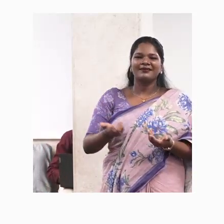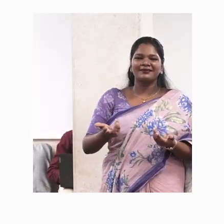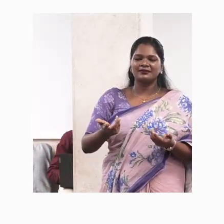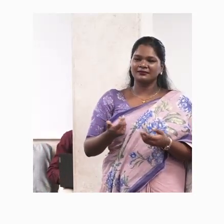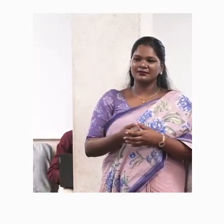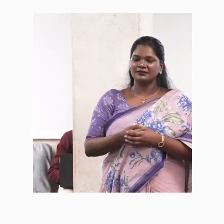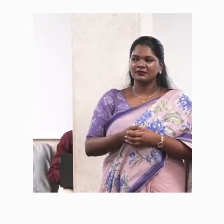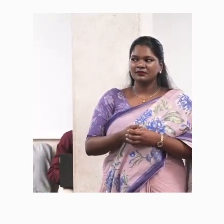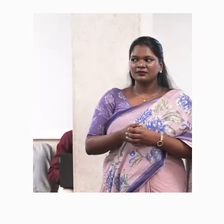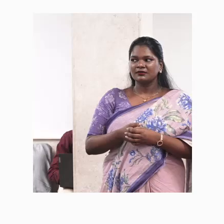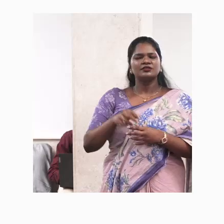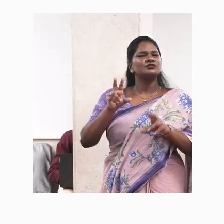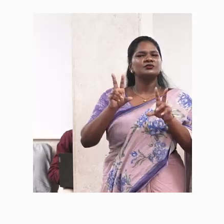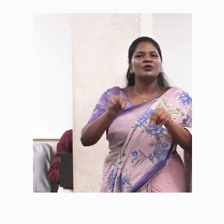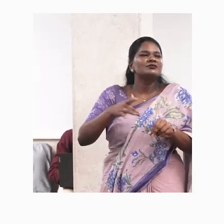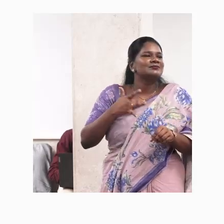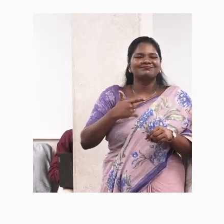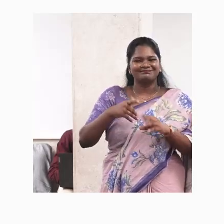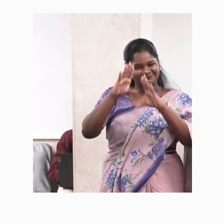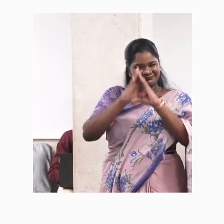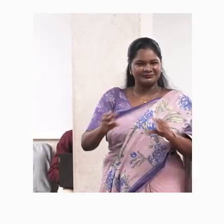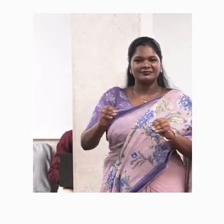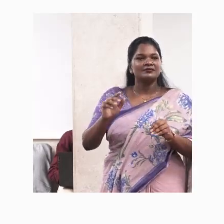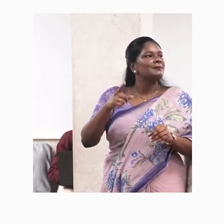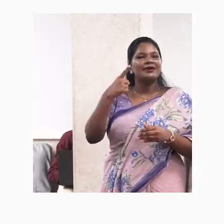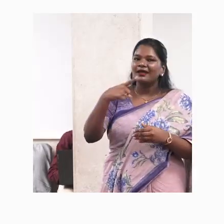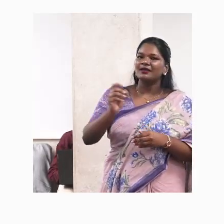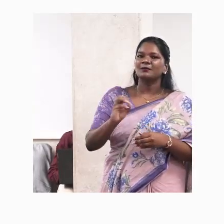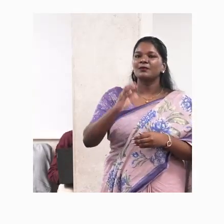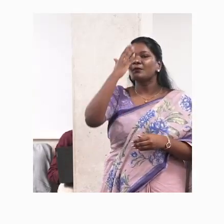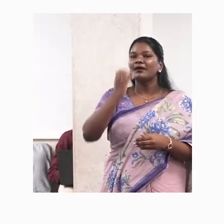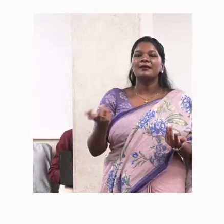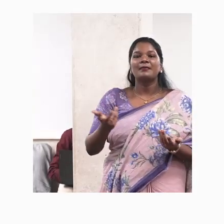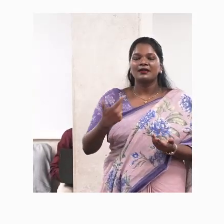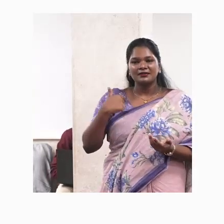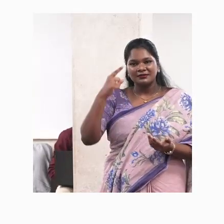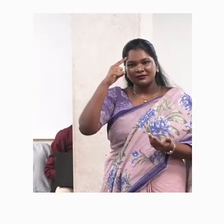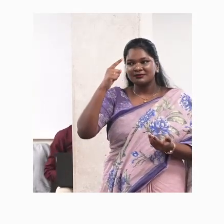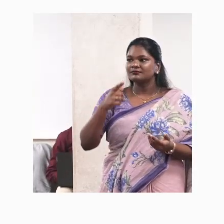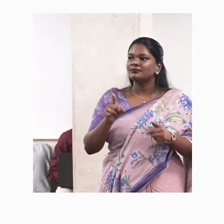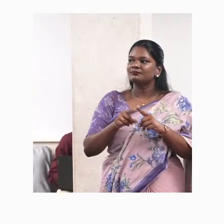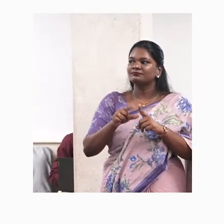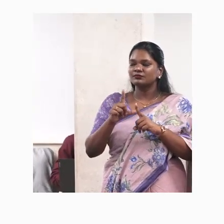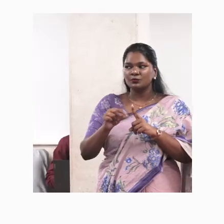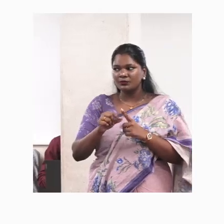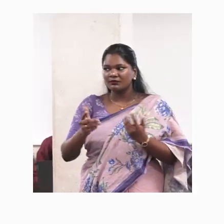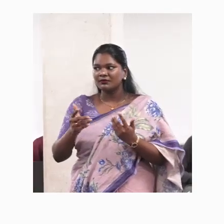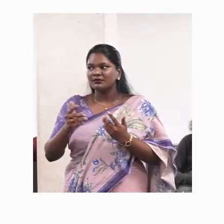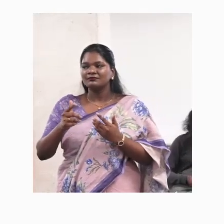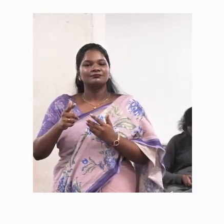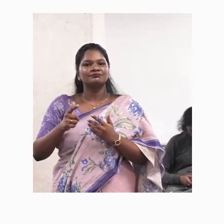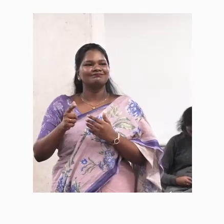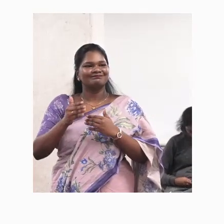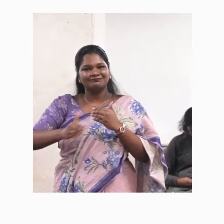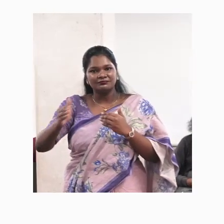have is not polite, is not correct. But then I understood this part of the